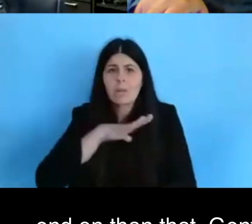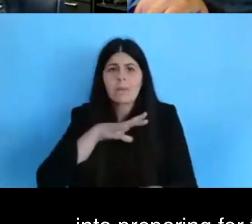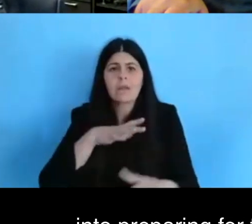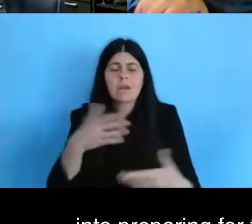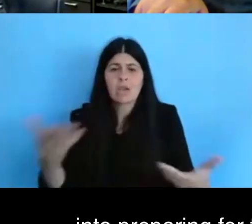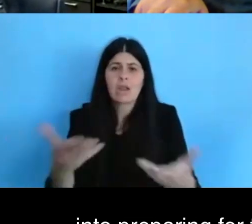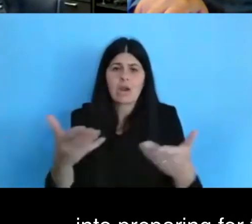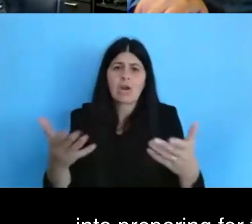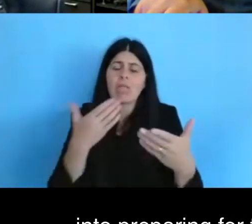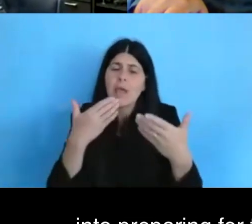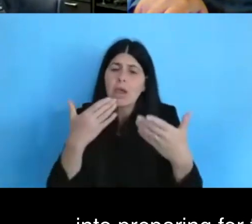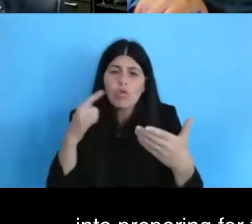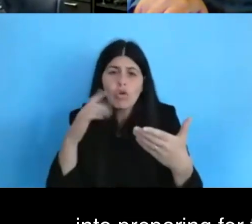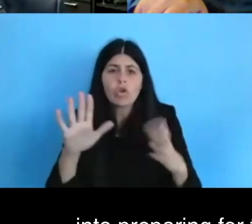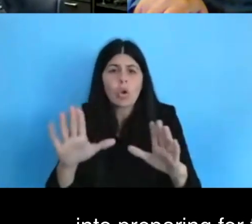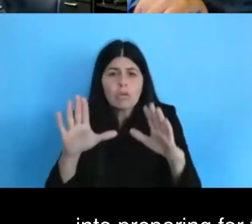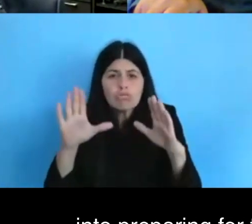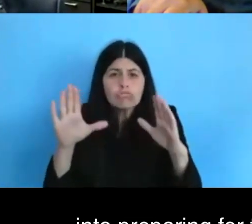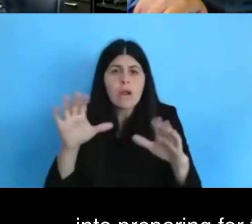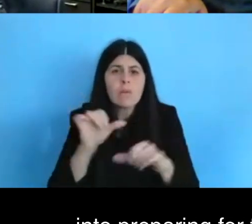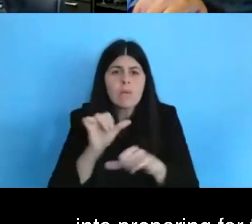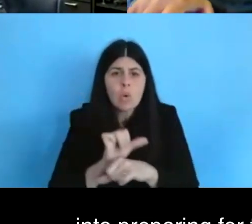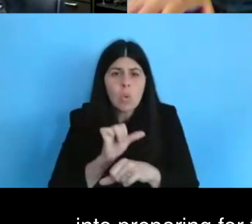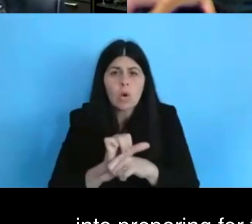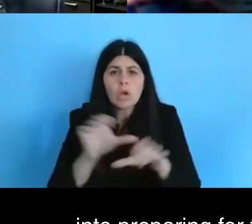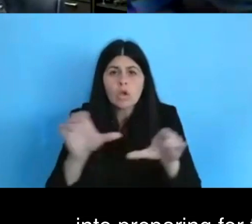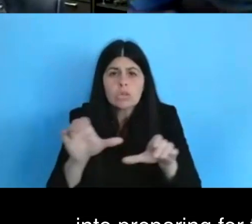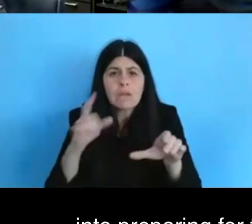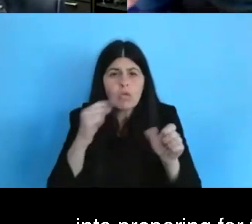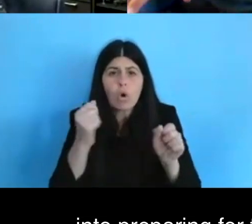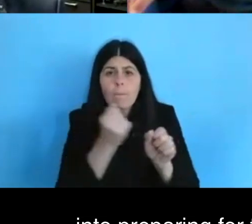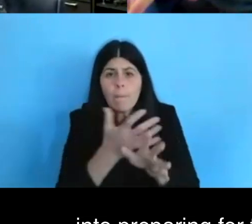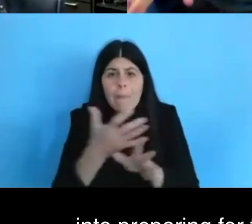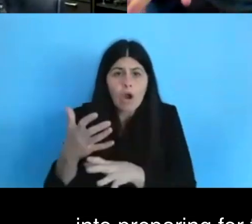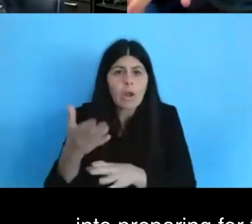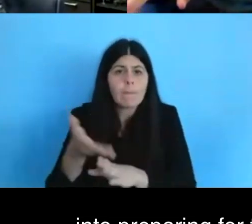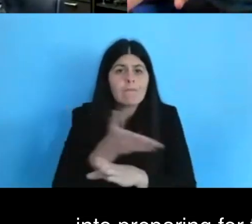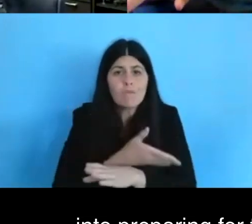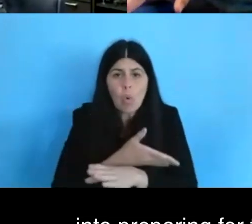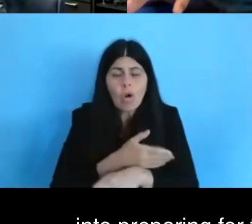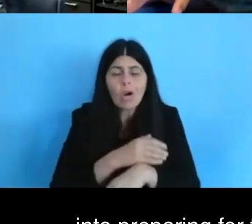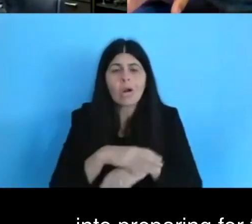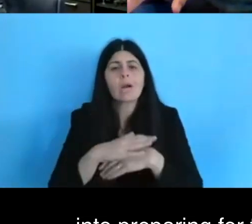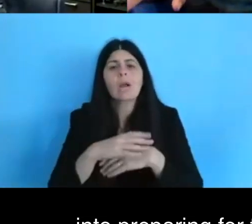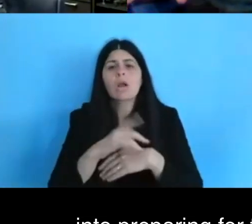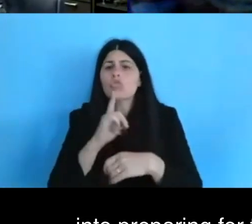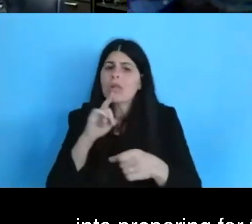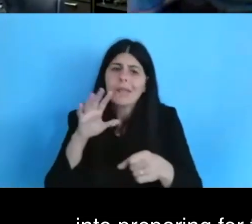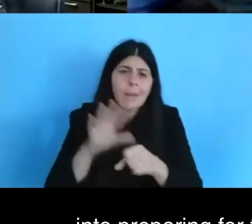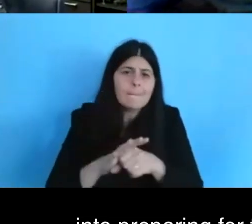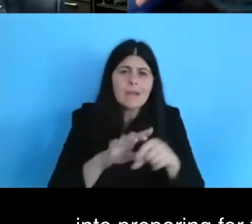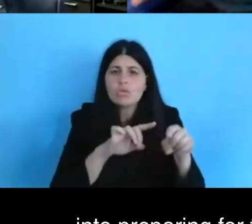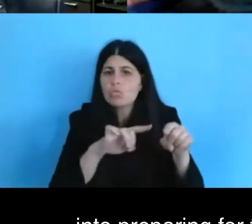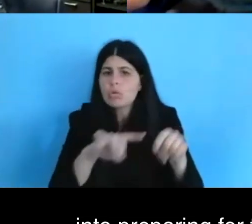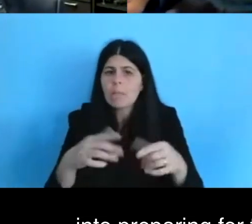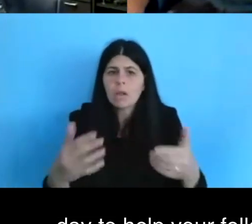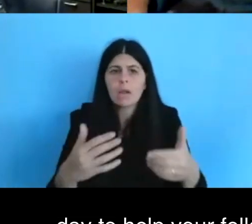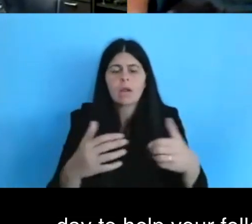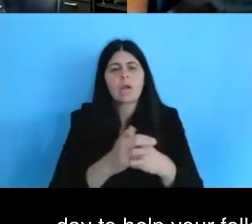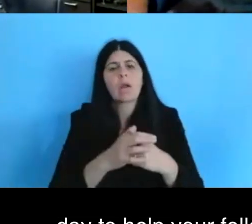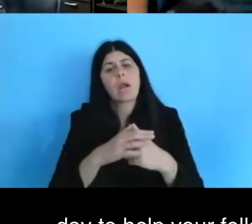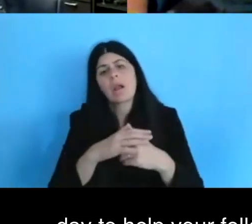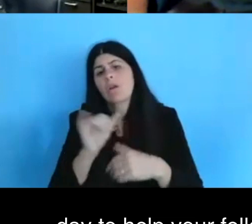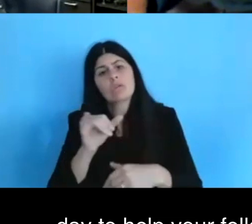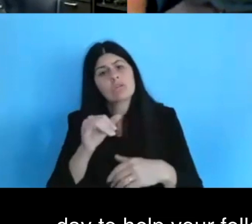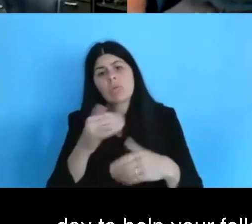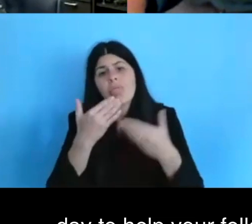put into preparing for this, in bringing you're all here to us, and for the work that you do every day to